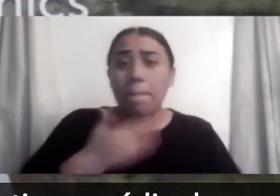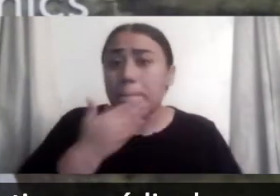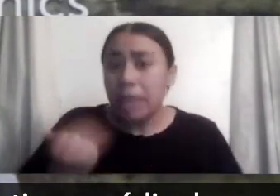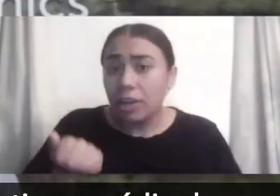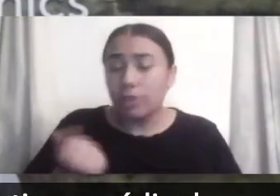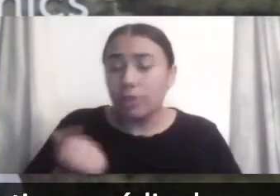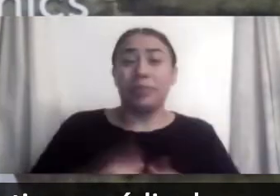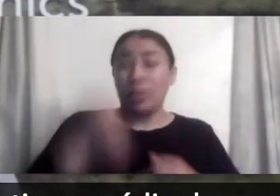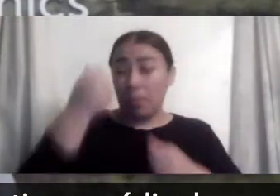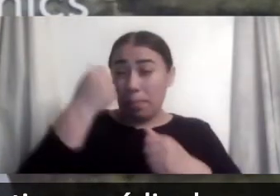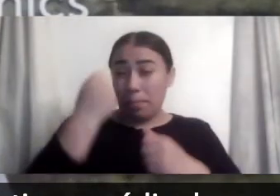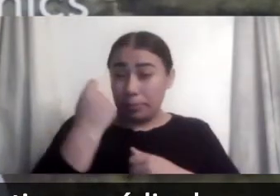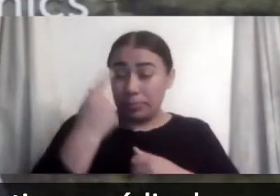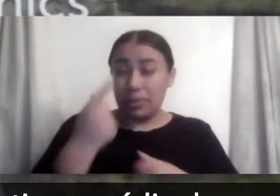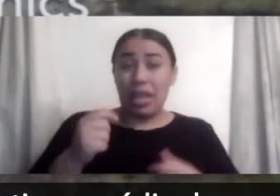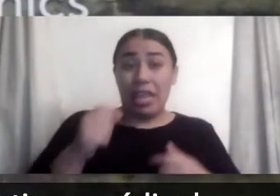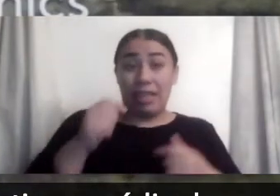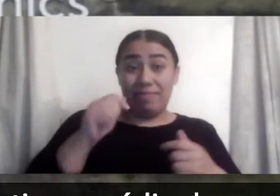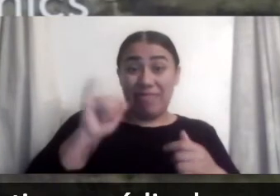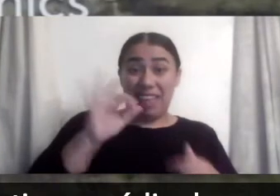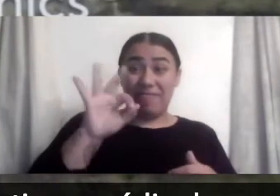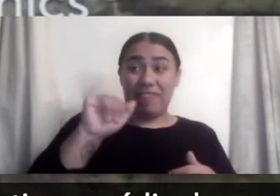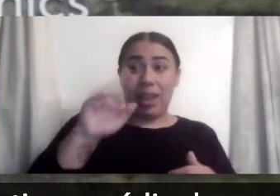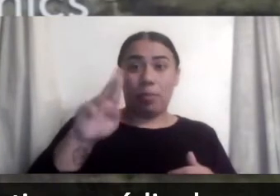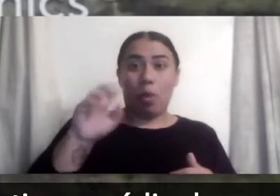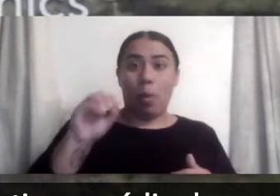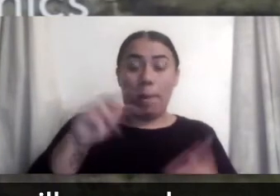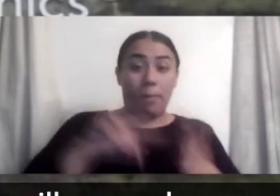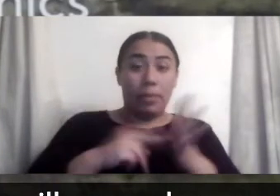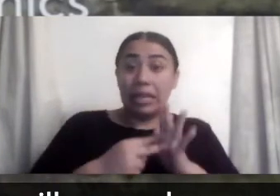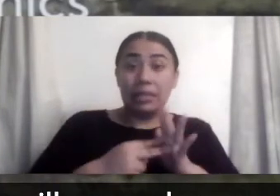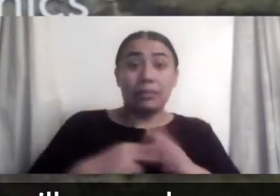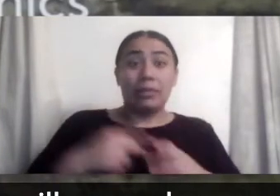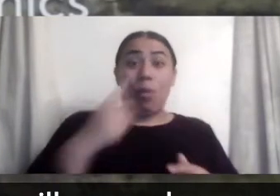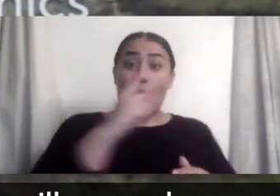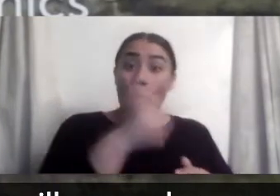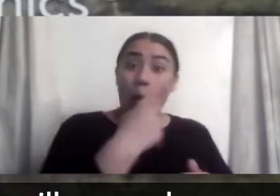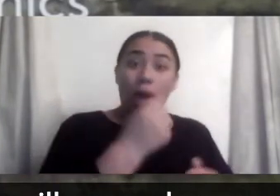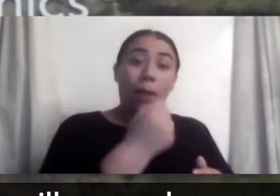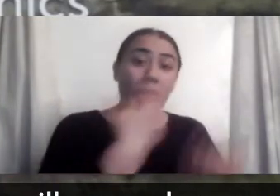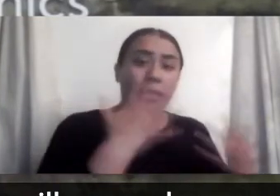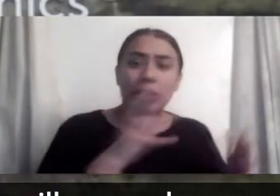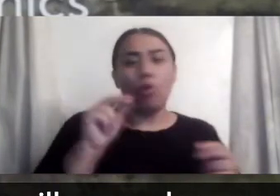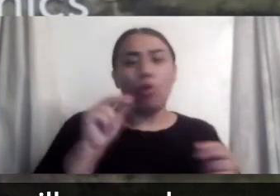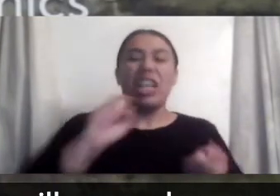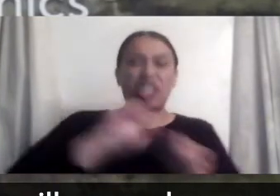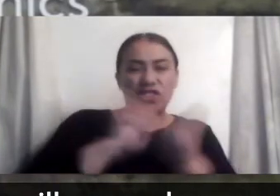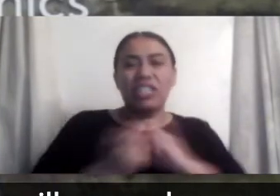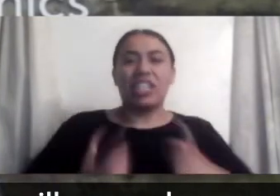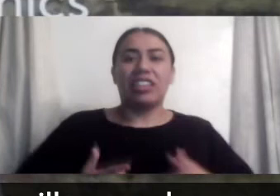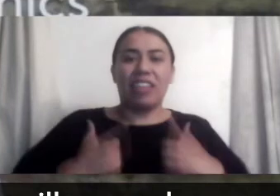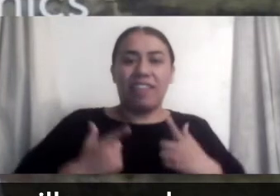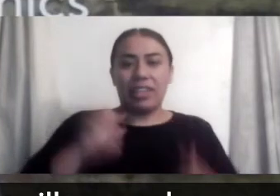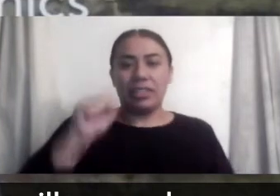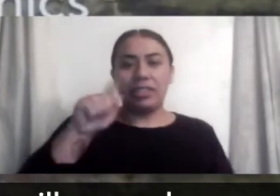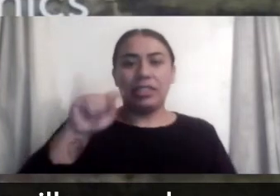There are both lifestyle and medical options that fibromyalgia patients can keep in their tool belt to find the best relief, and we are excited to share